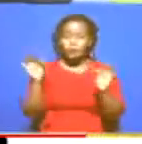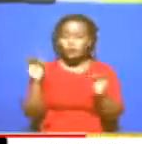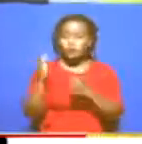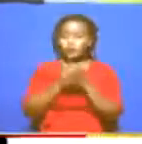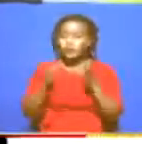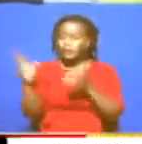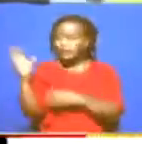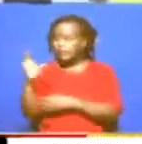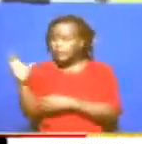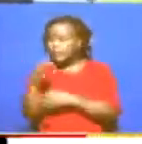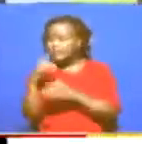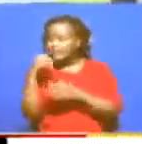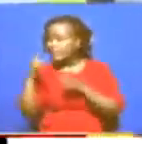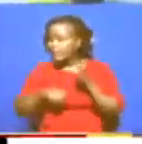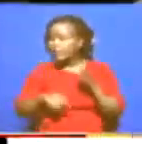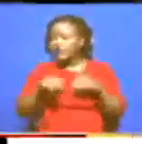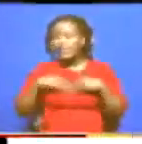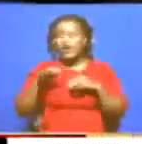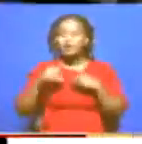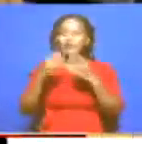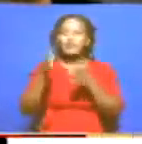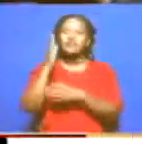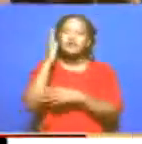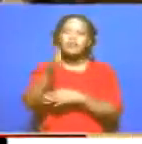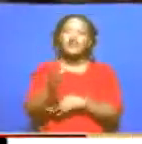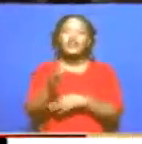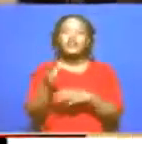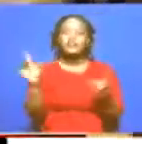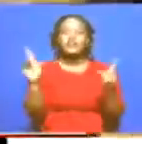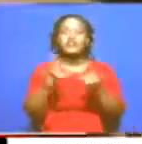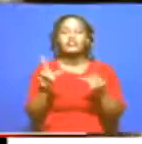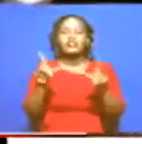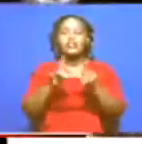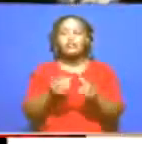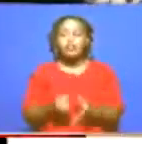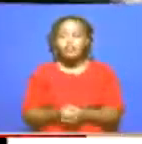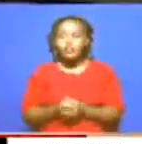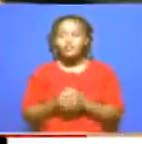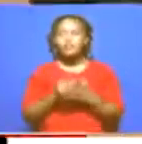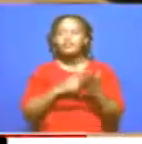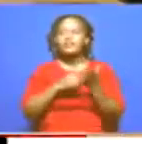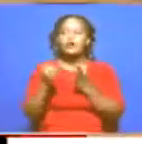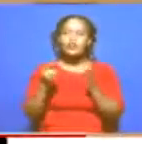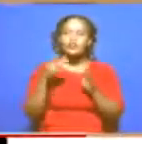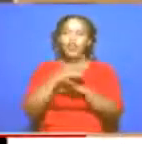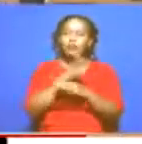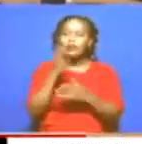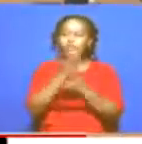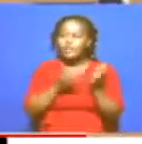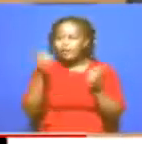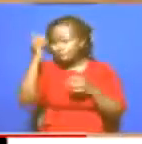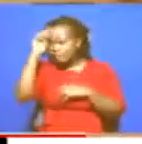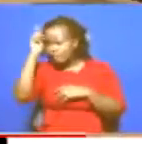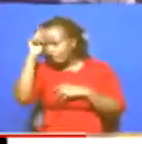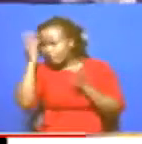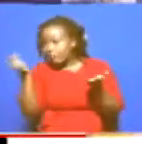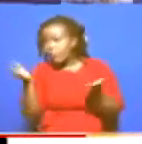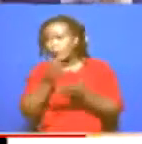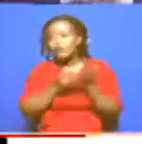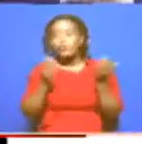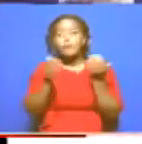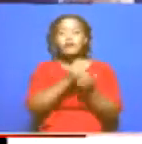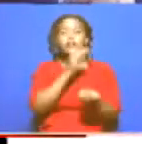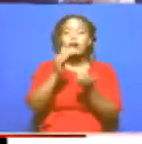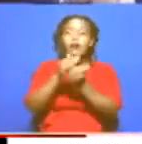been offered direct nomination. In the wake of the grumbling over some aspirants being favored, ODM's